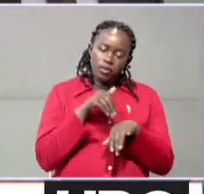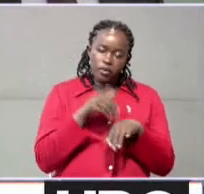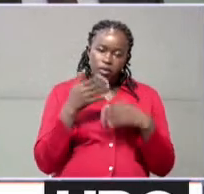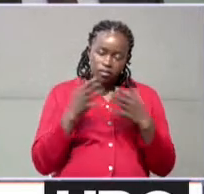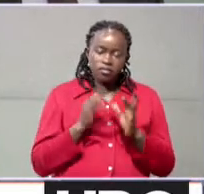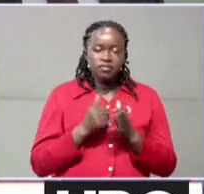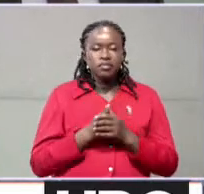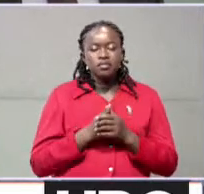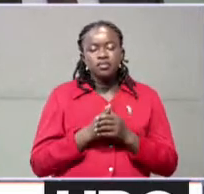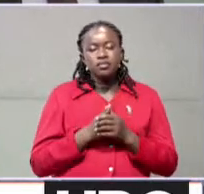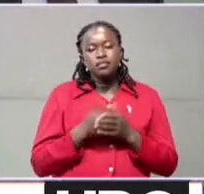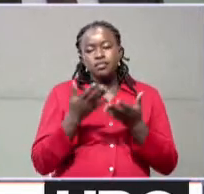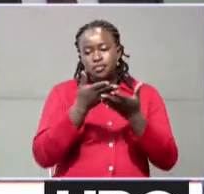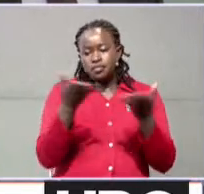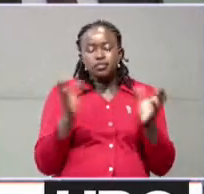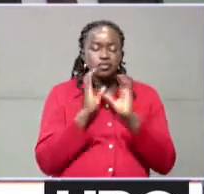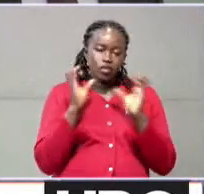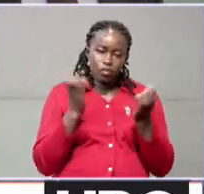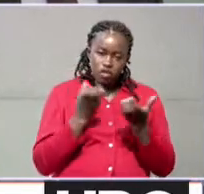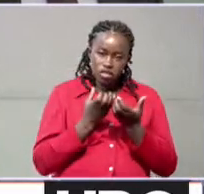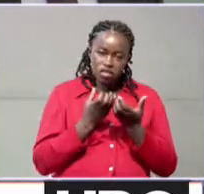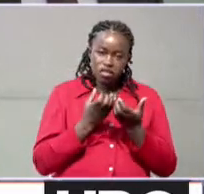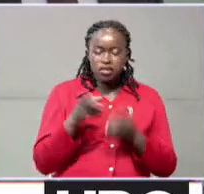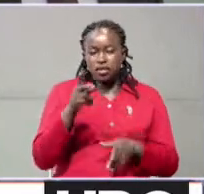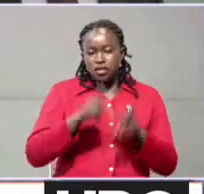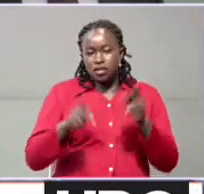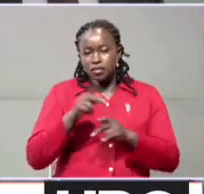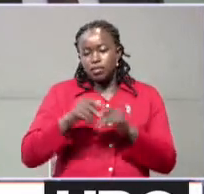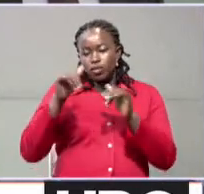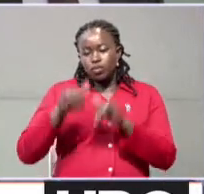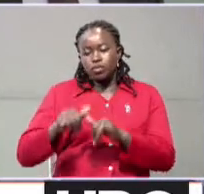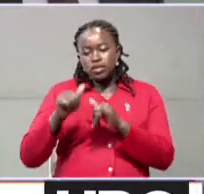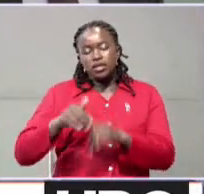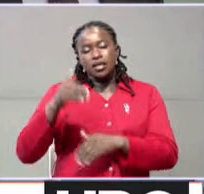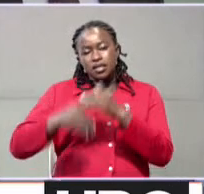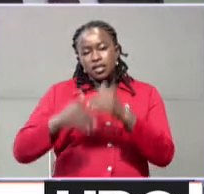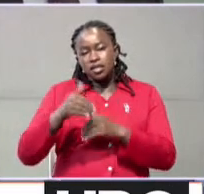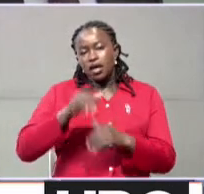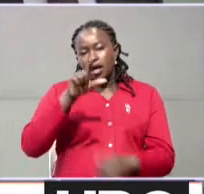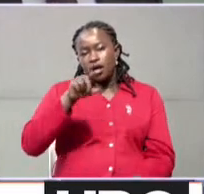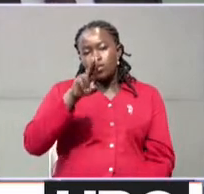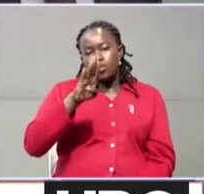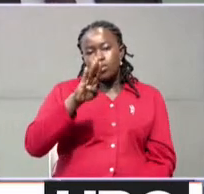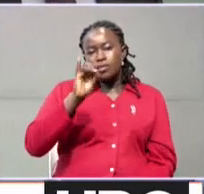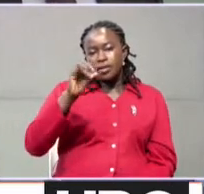those communities the people that are residing along the ruikee